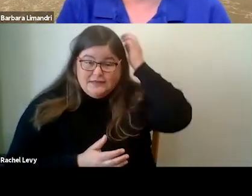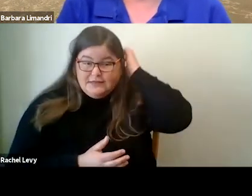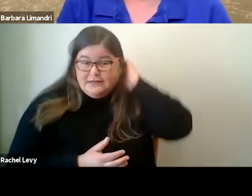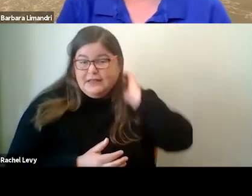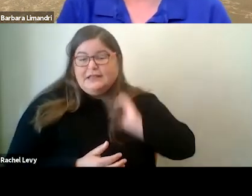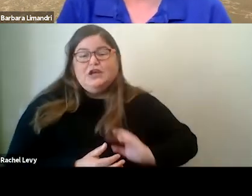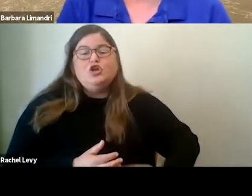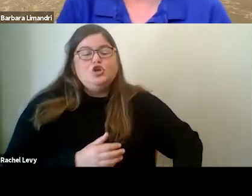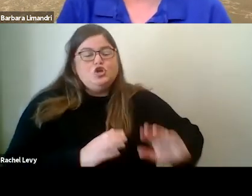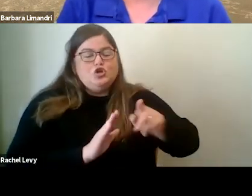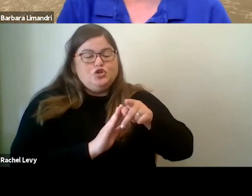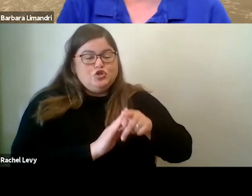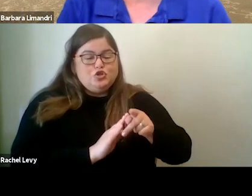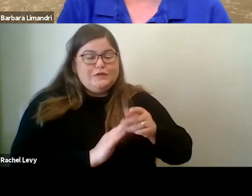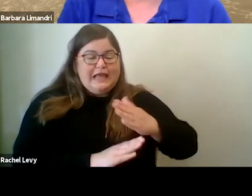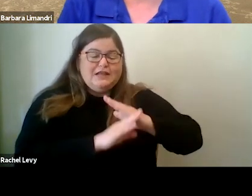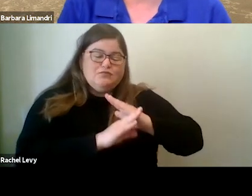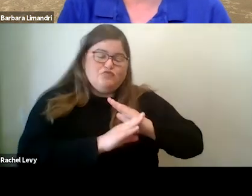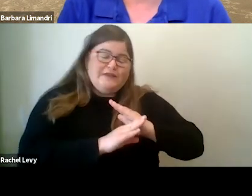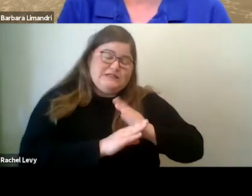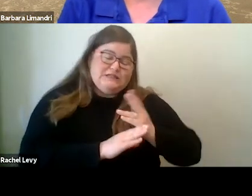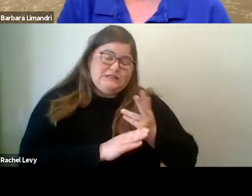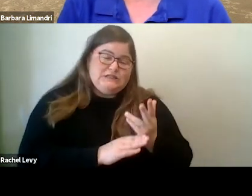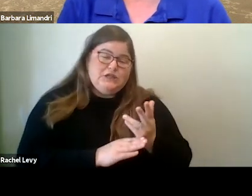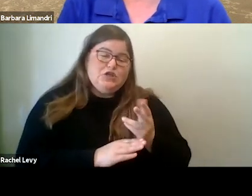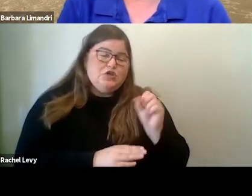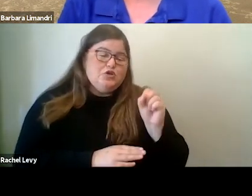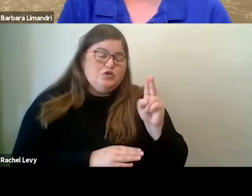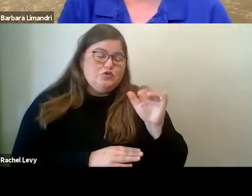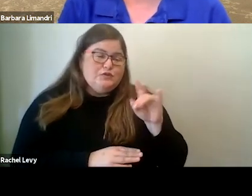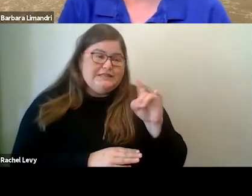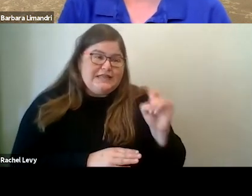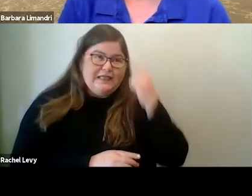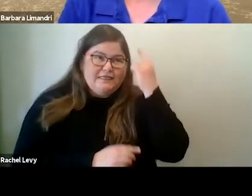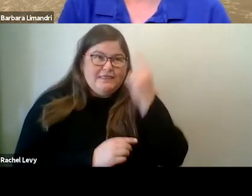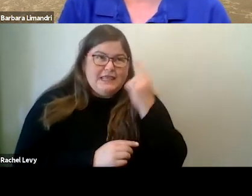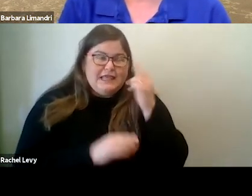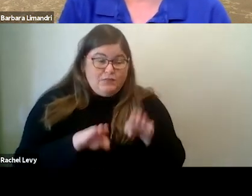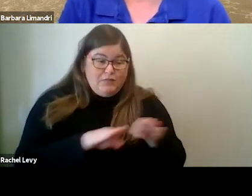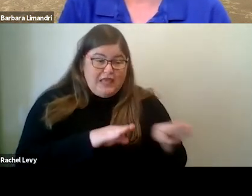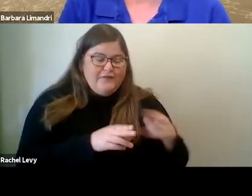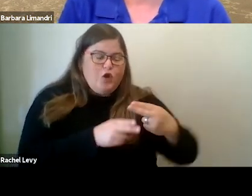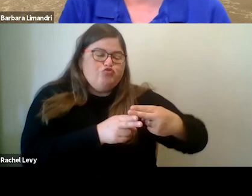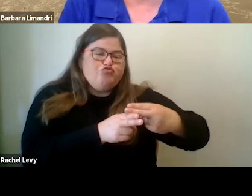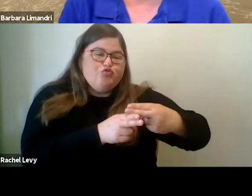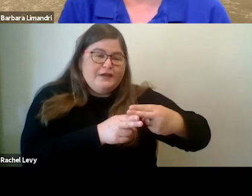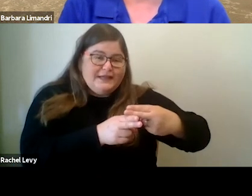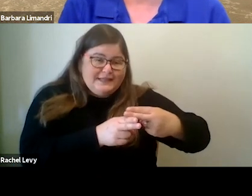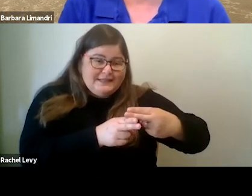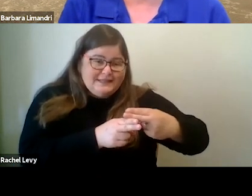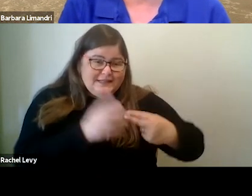effective. Suicidal thinking and behaviors are a transient state of